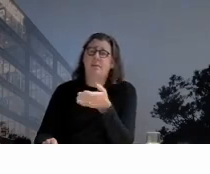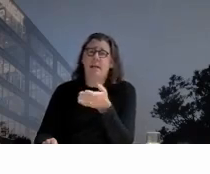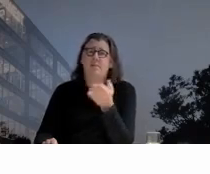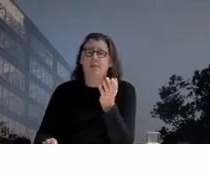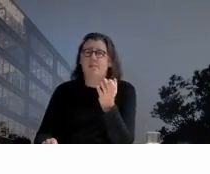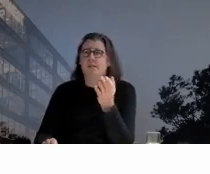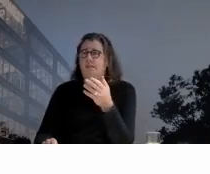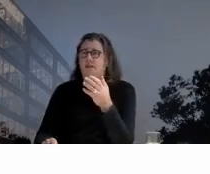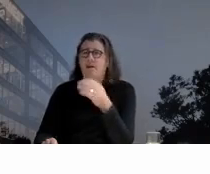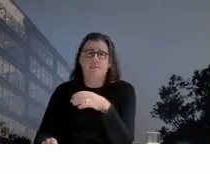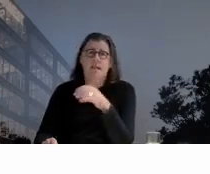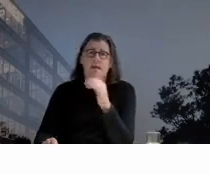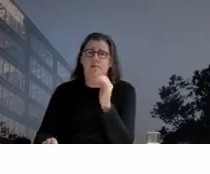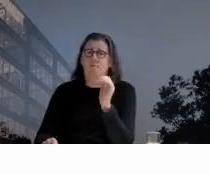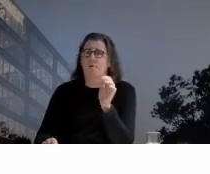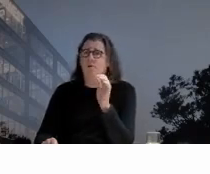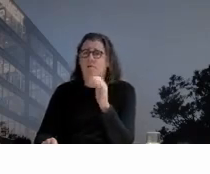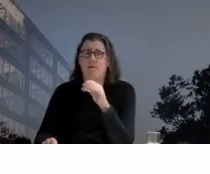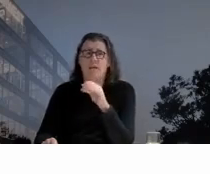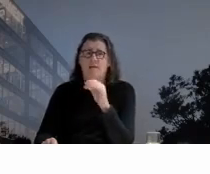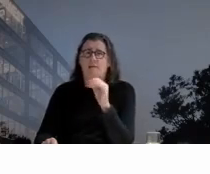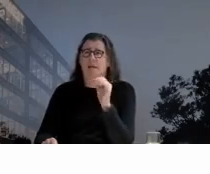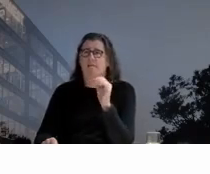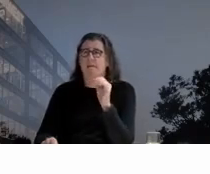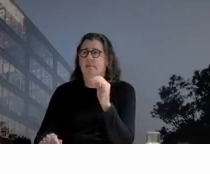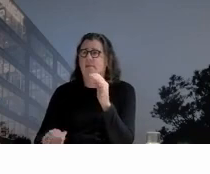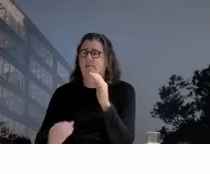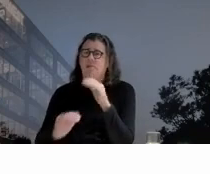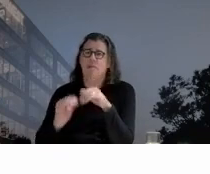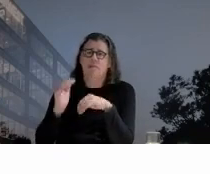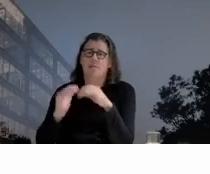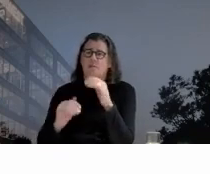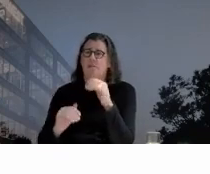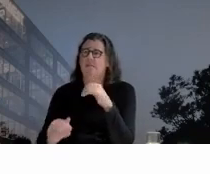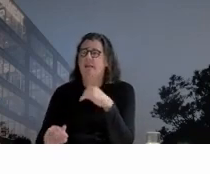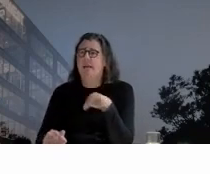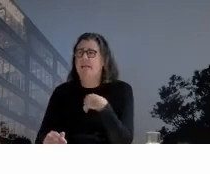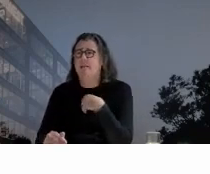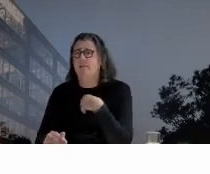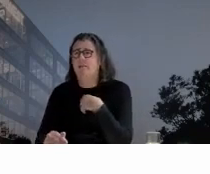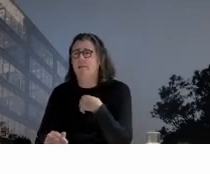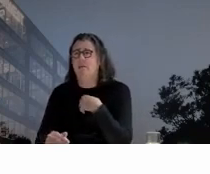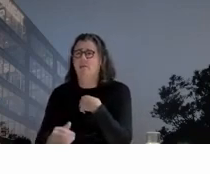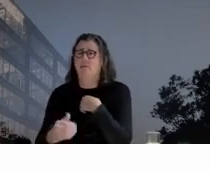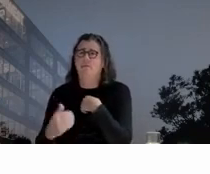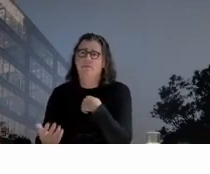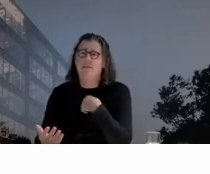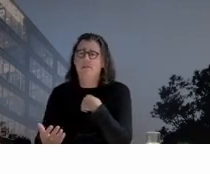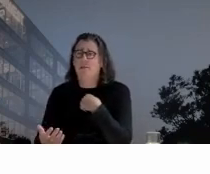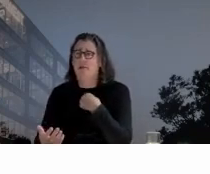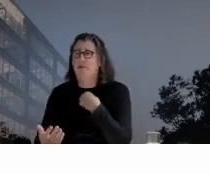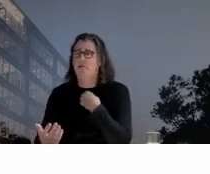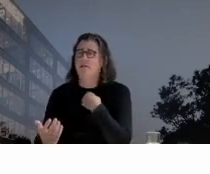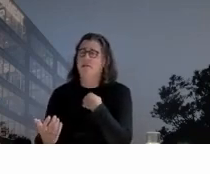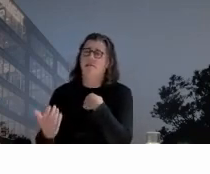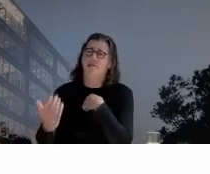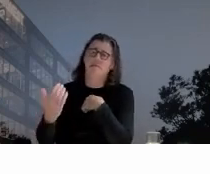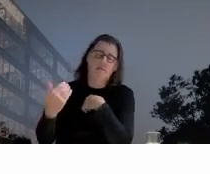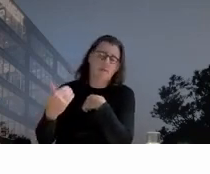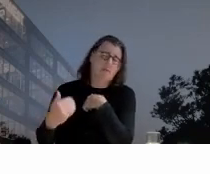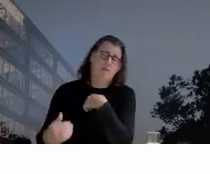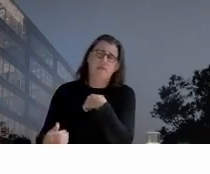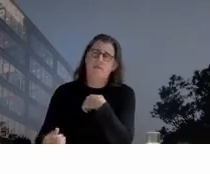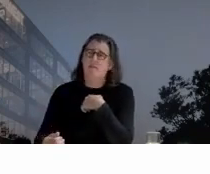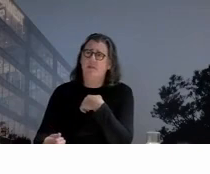various building elements, beams, columns, slabs, walls, stairs, and be able to adjust the materiality. So we can go from 50 MPa concrete